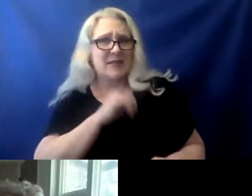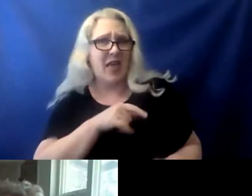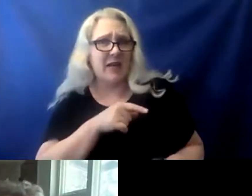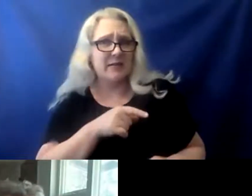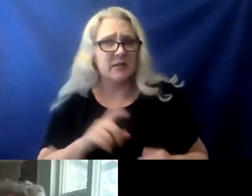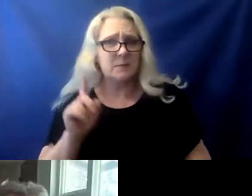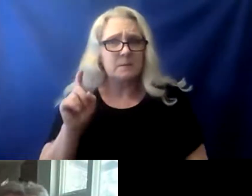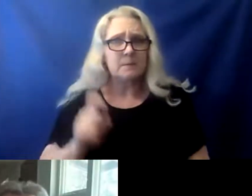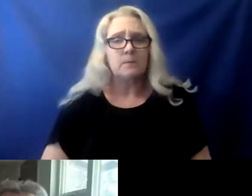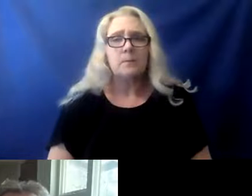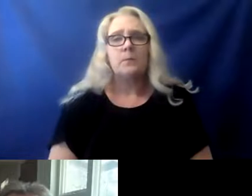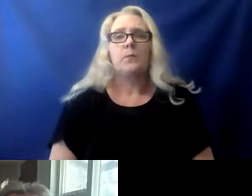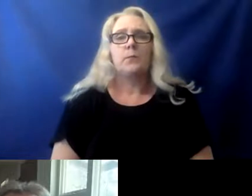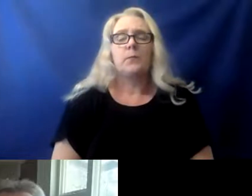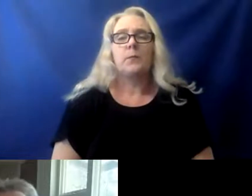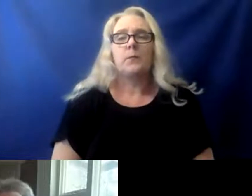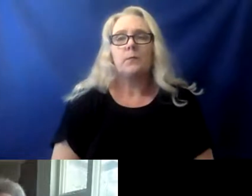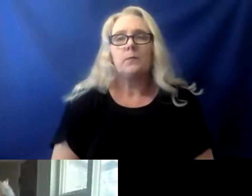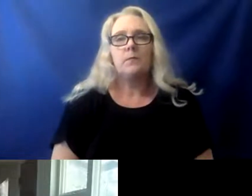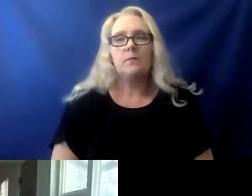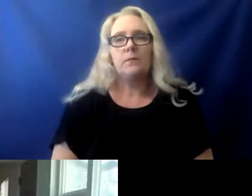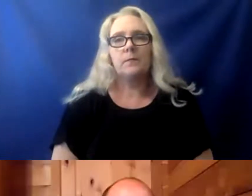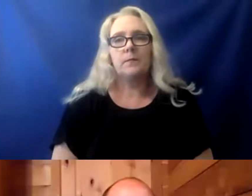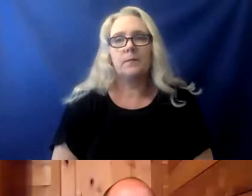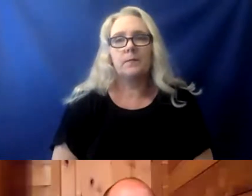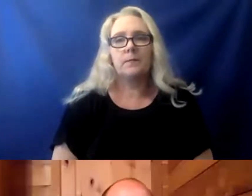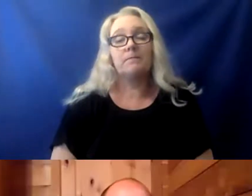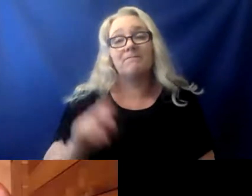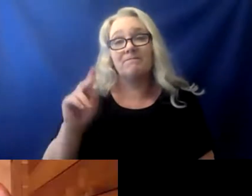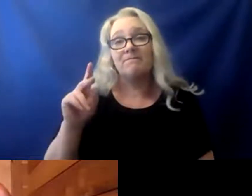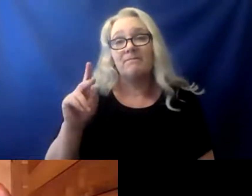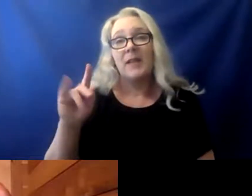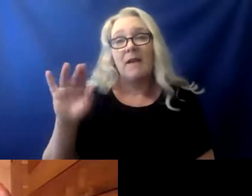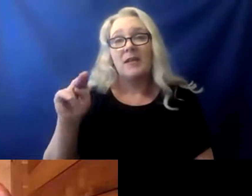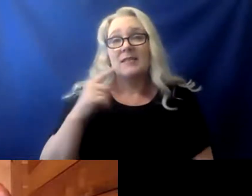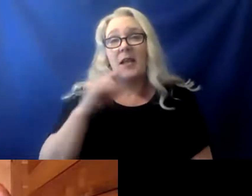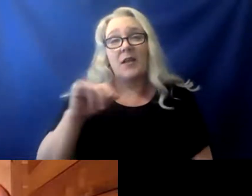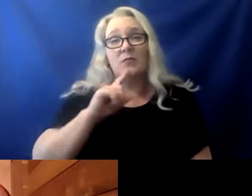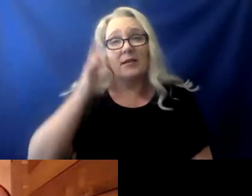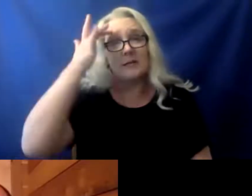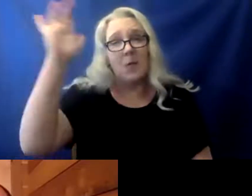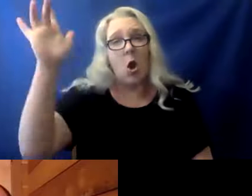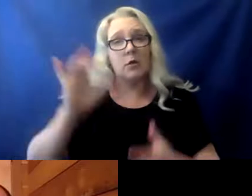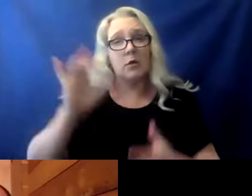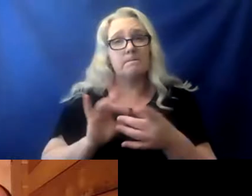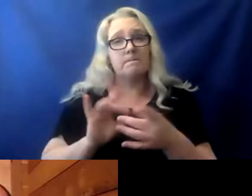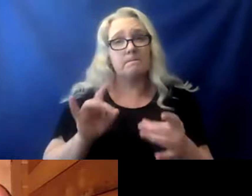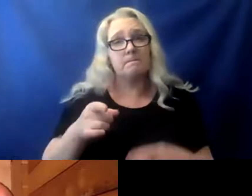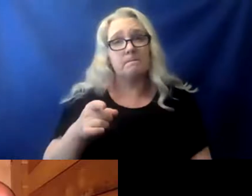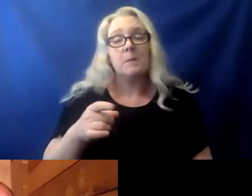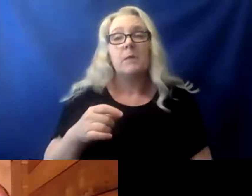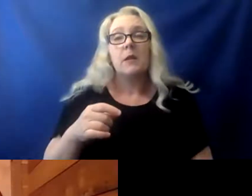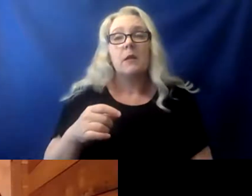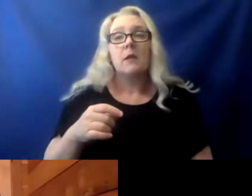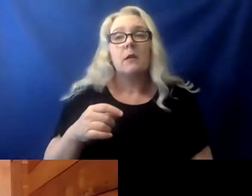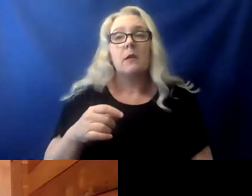Kevin. Well, I'll echo that. I think that's really smart, Andy. And I think goes to